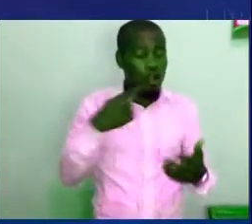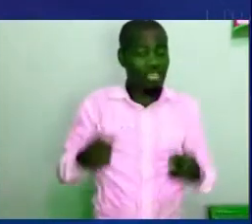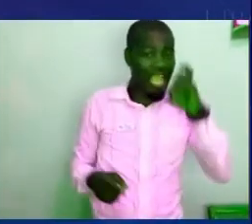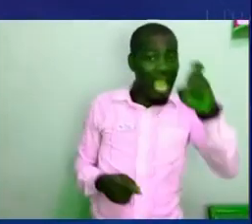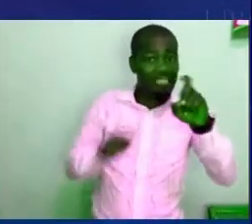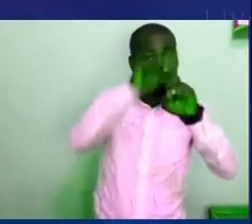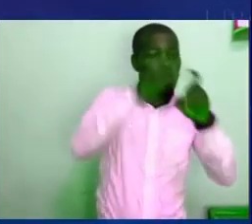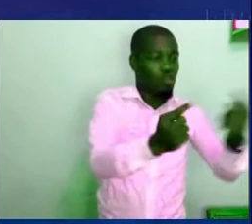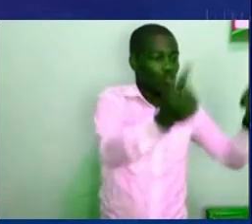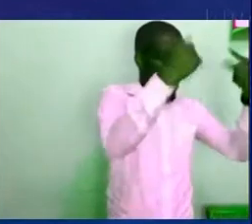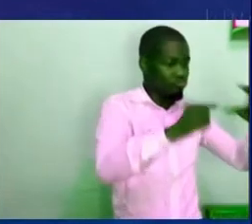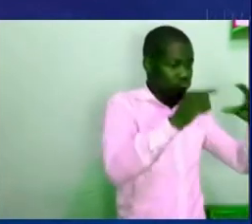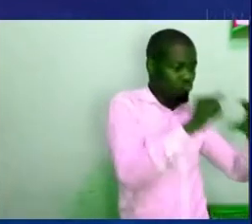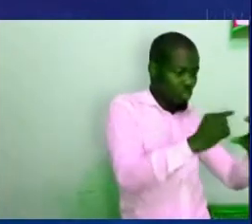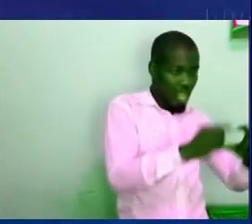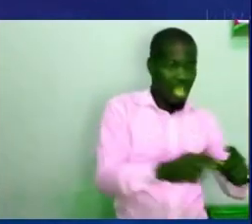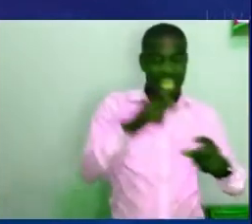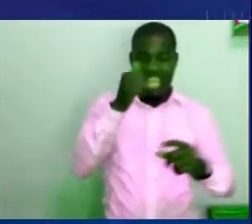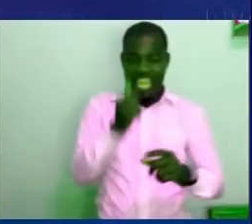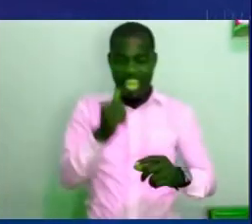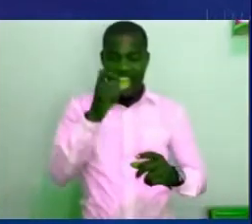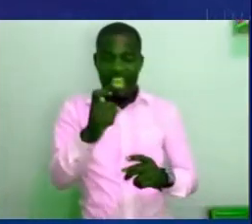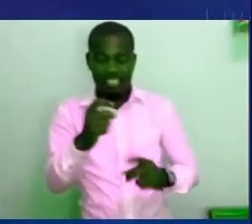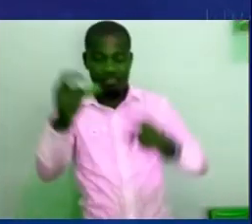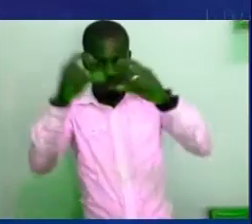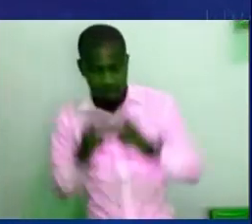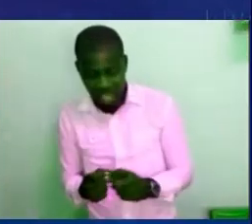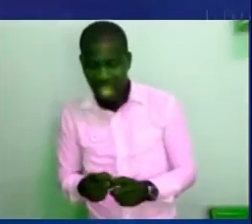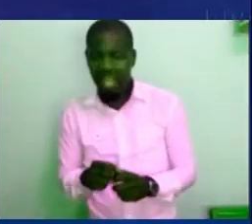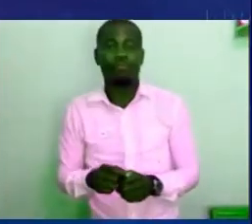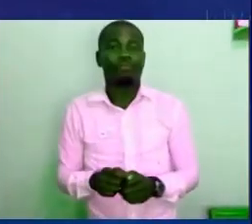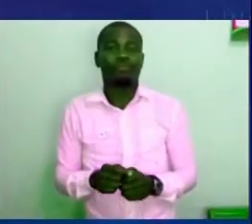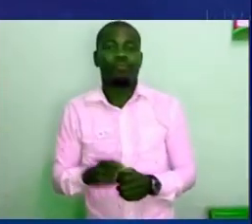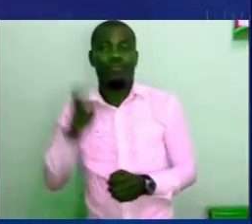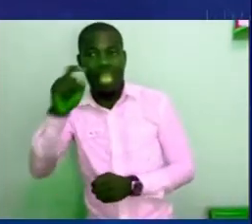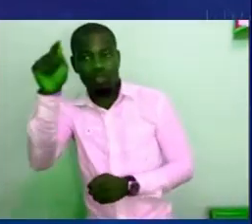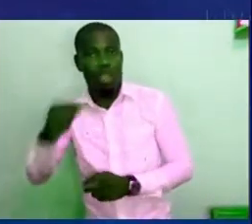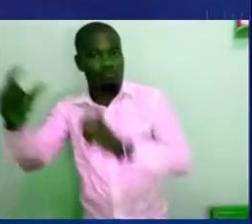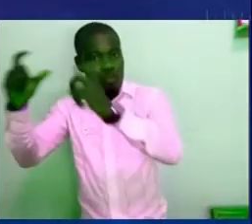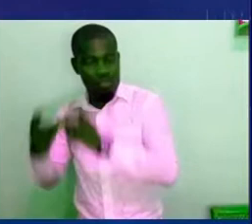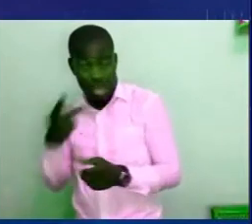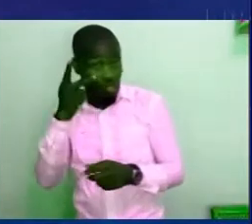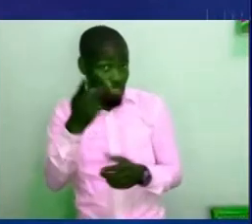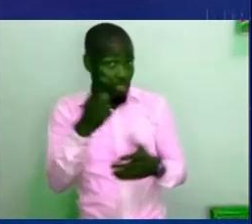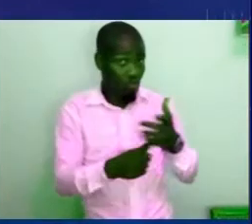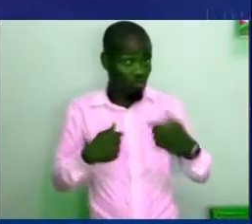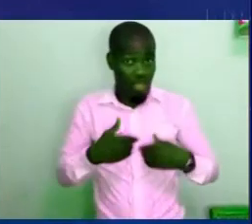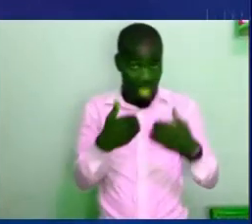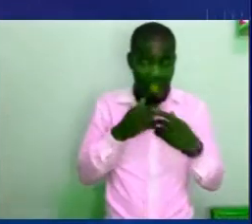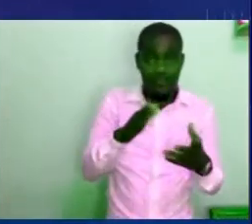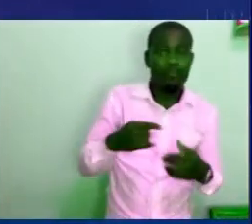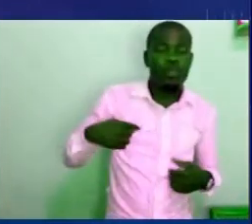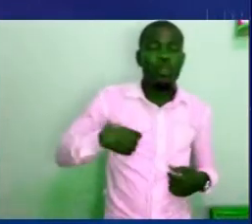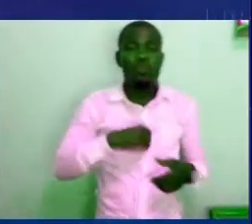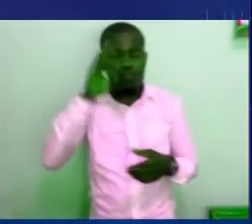come together, and all the ax, x squared, will come together, and all the ax will come